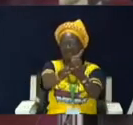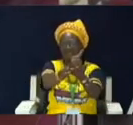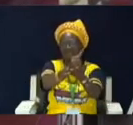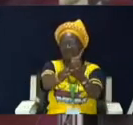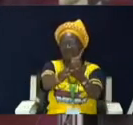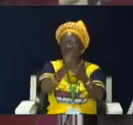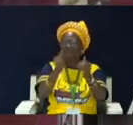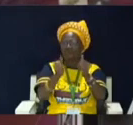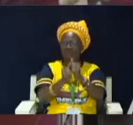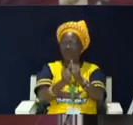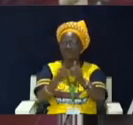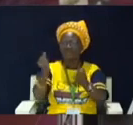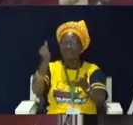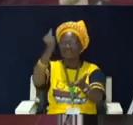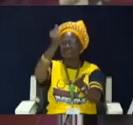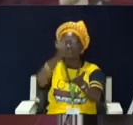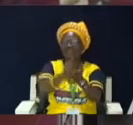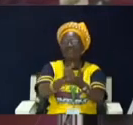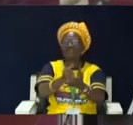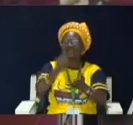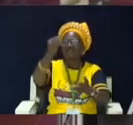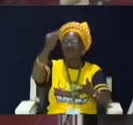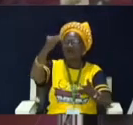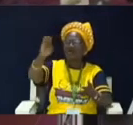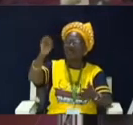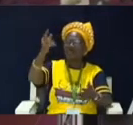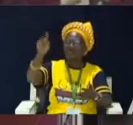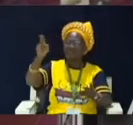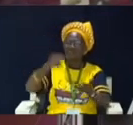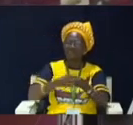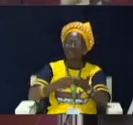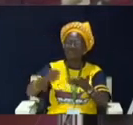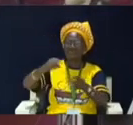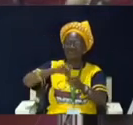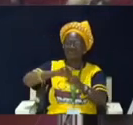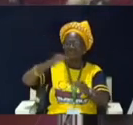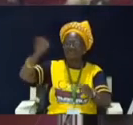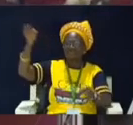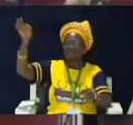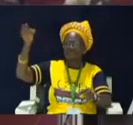with the seal of the Holy Spirit of God.